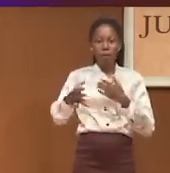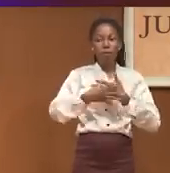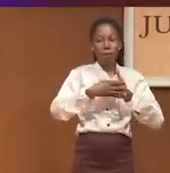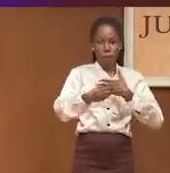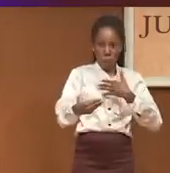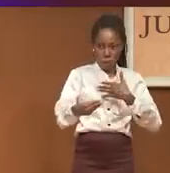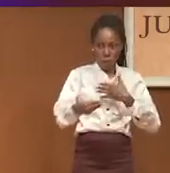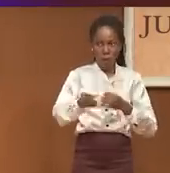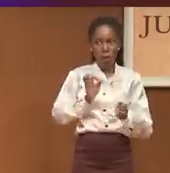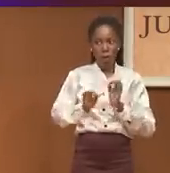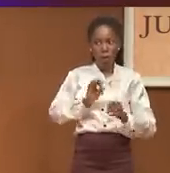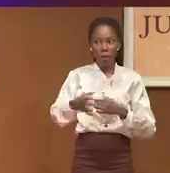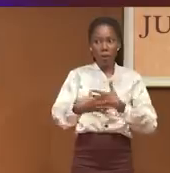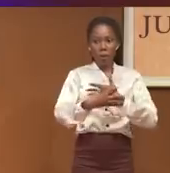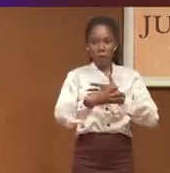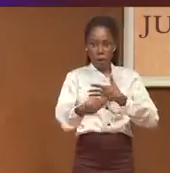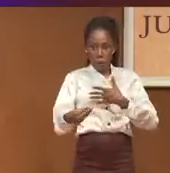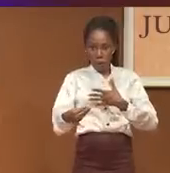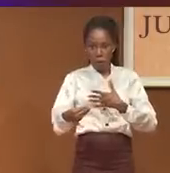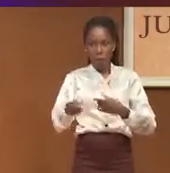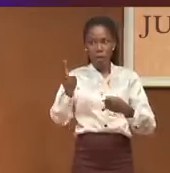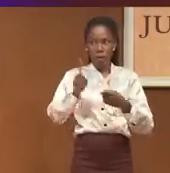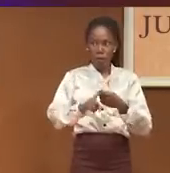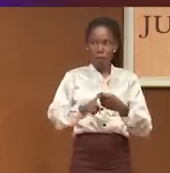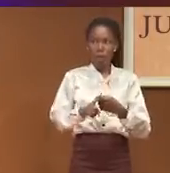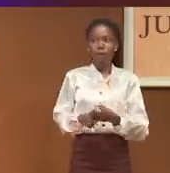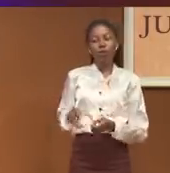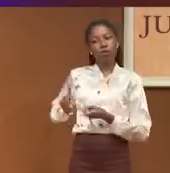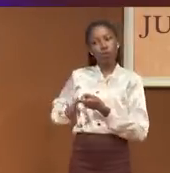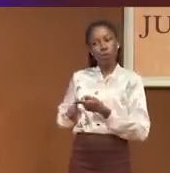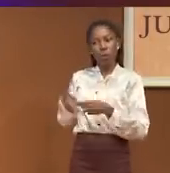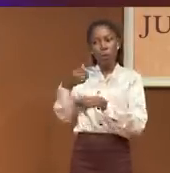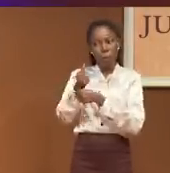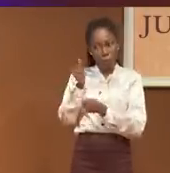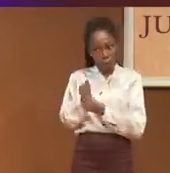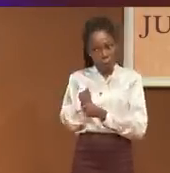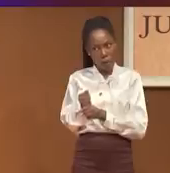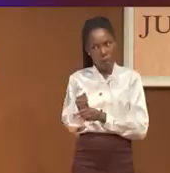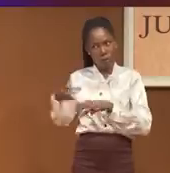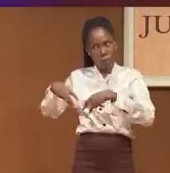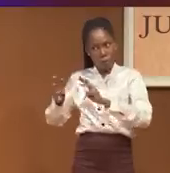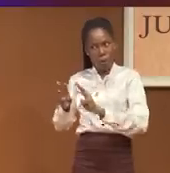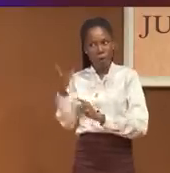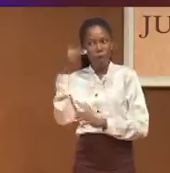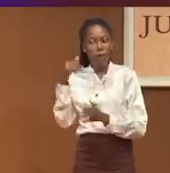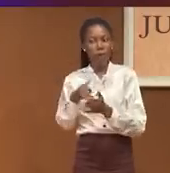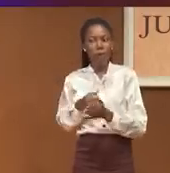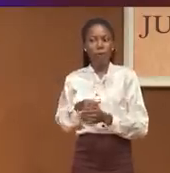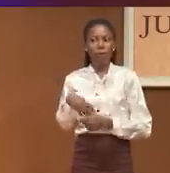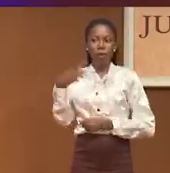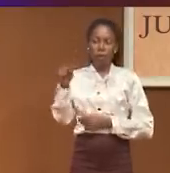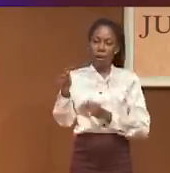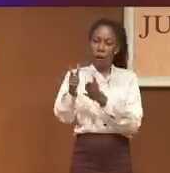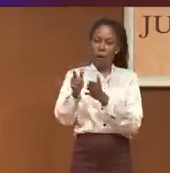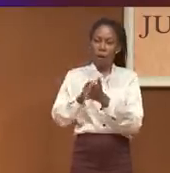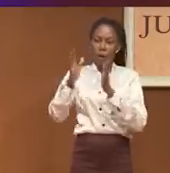to make if you have to make a mark on it. Okay. Let the buyer make up his mind and pick up. The lawyer didn't give me the